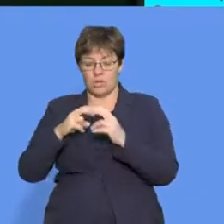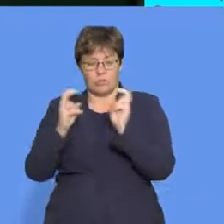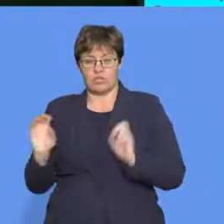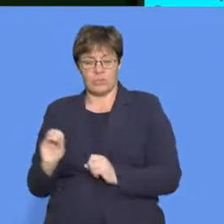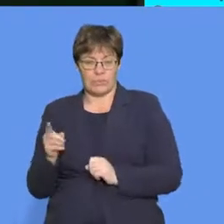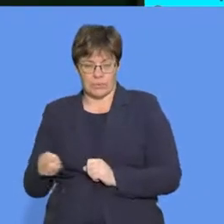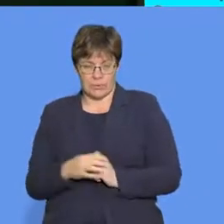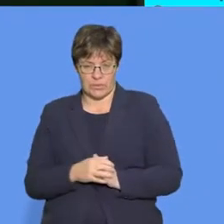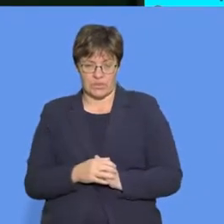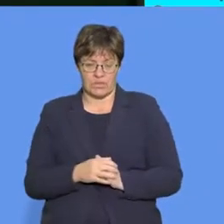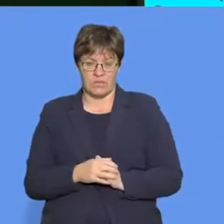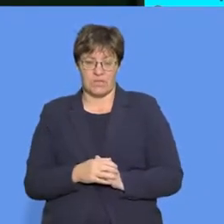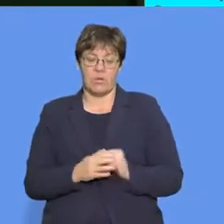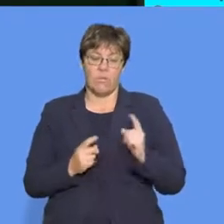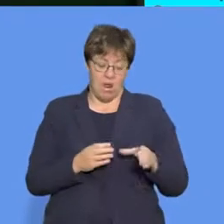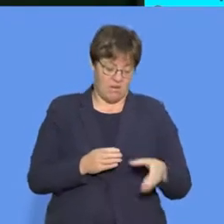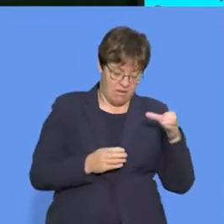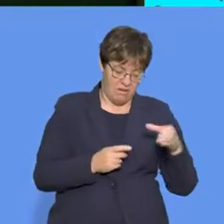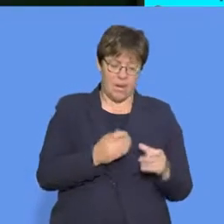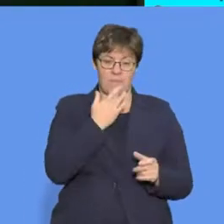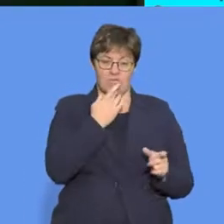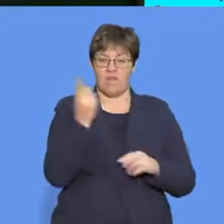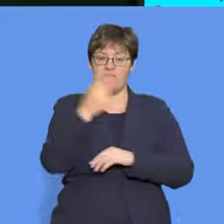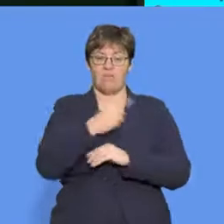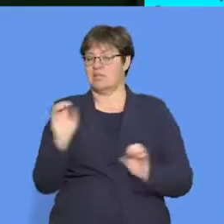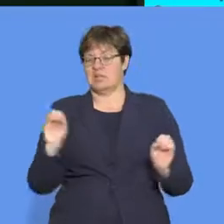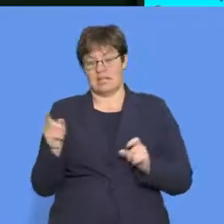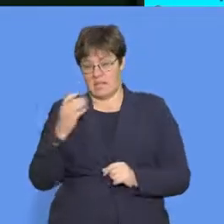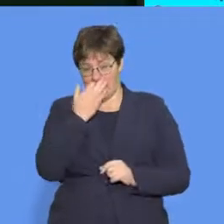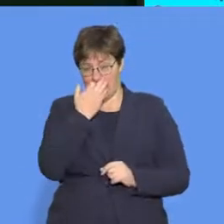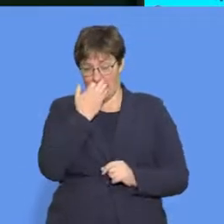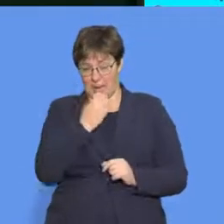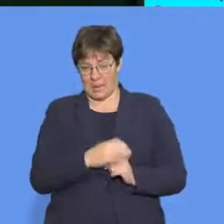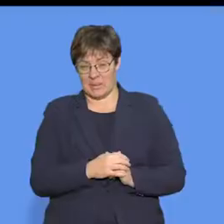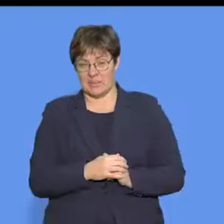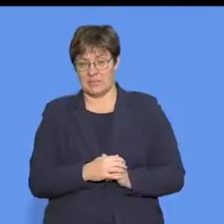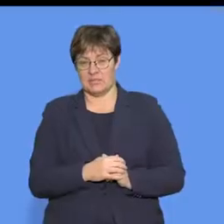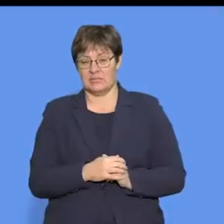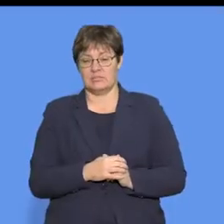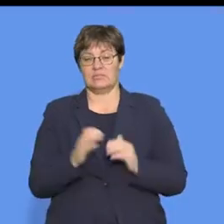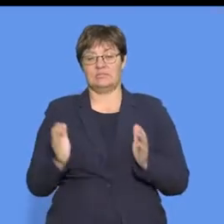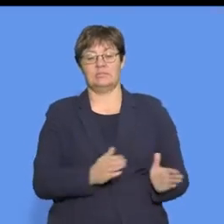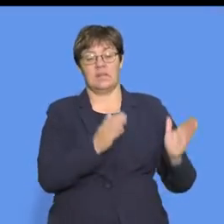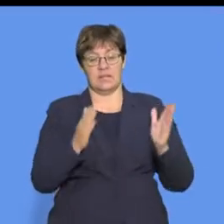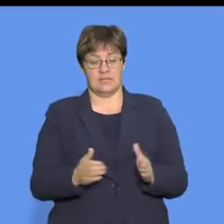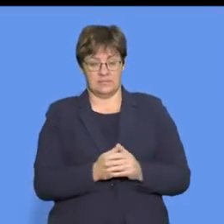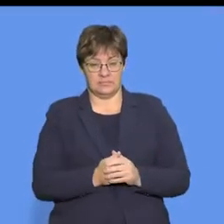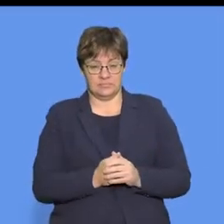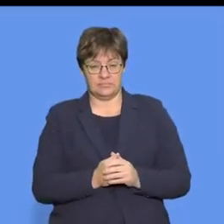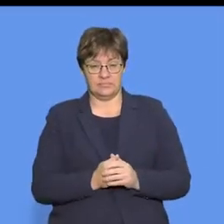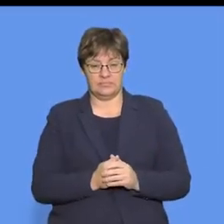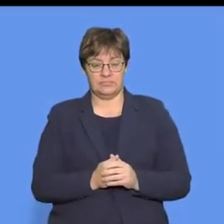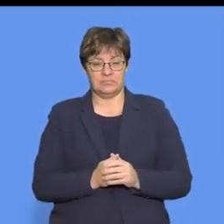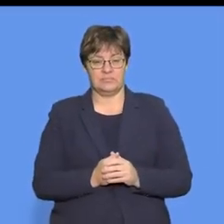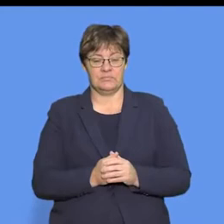bridge, there's one container, and there's a battery. There's no voltmeter in this scenario. Let's go to the next question,